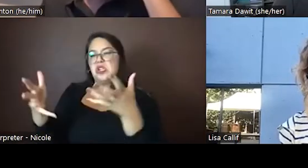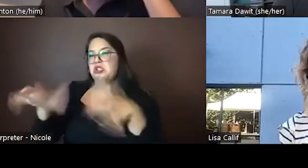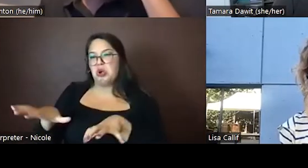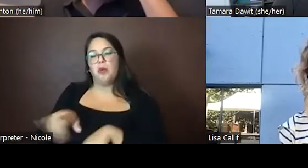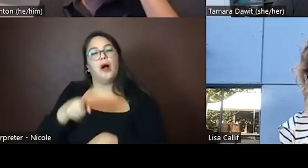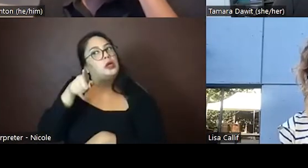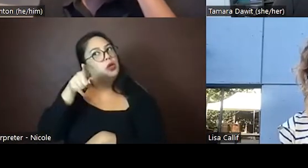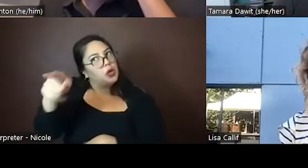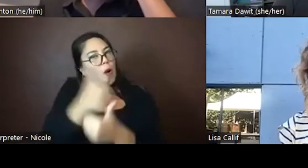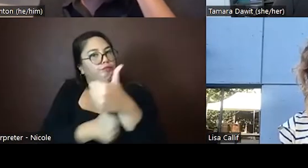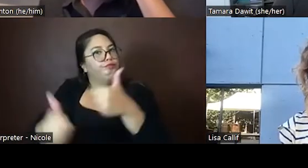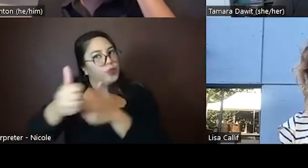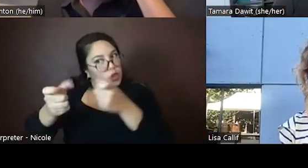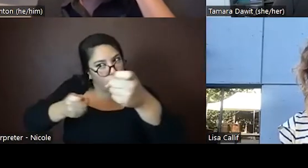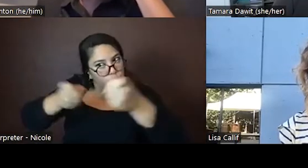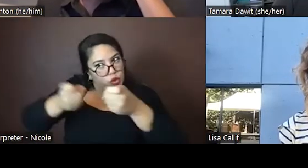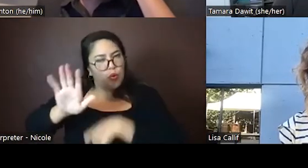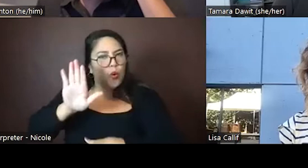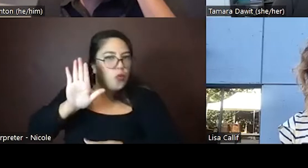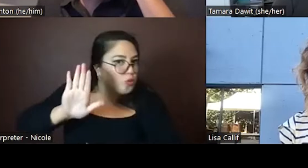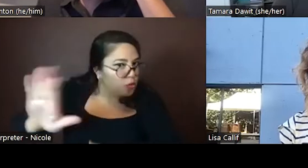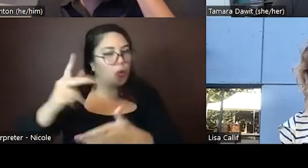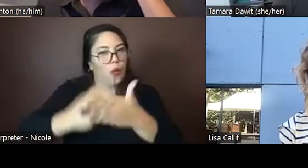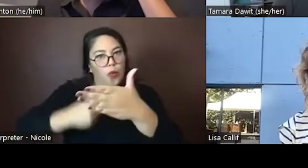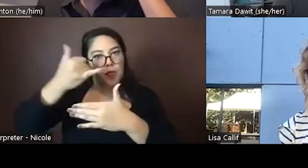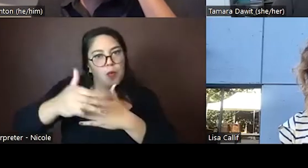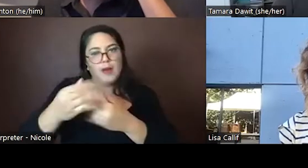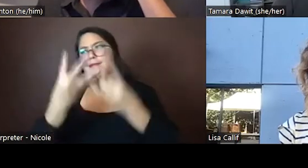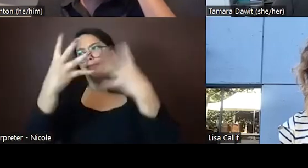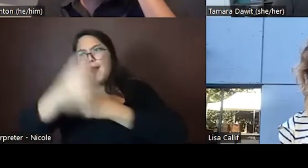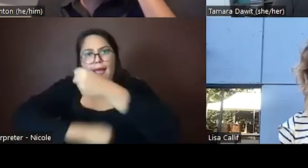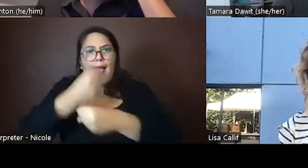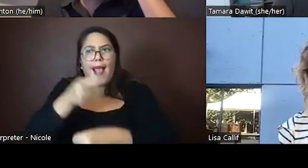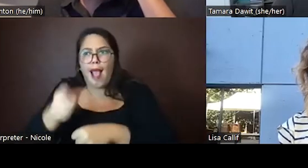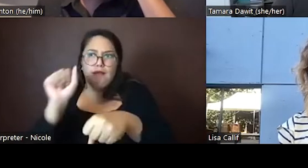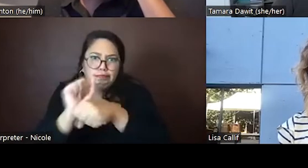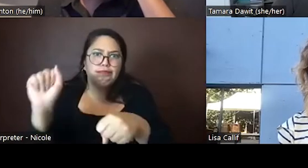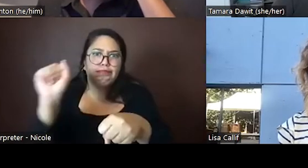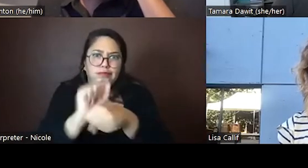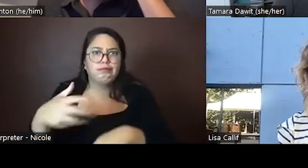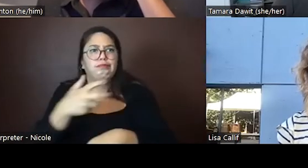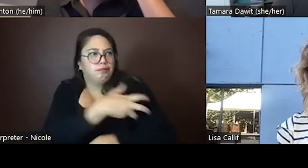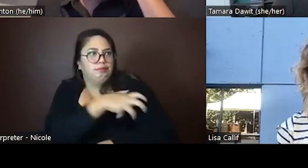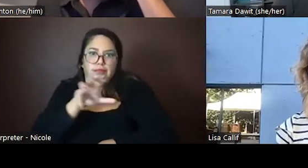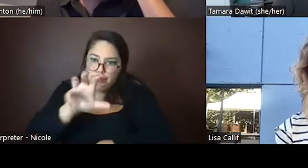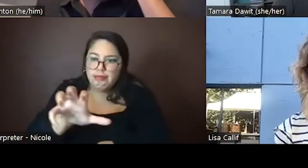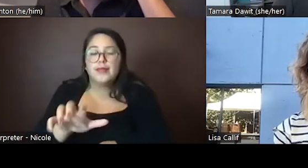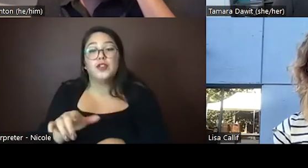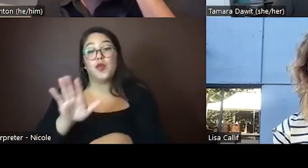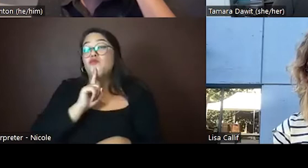many, many years. And the ultimate decision should always, always be yours.